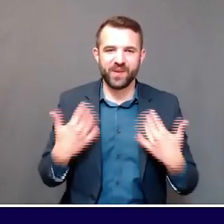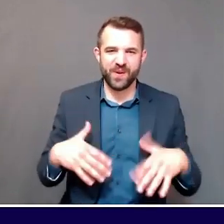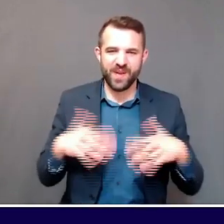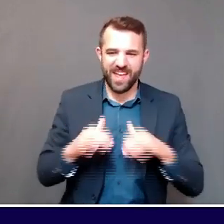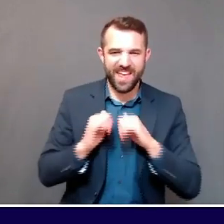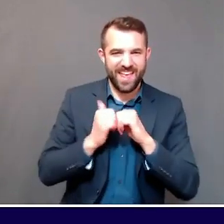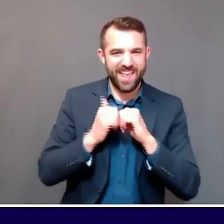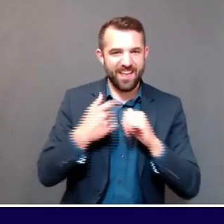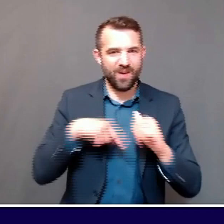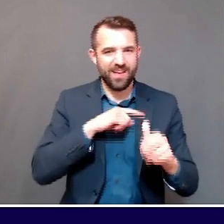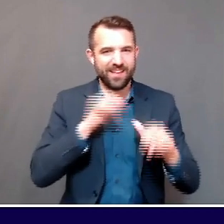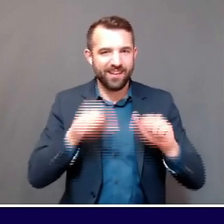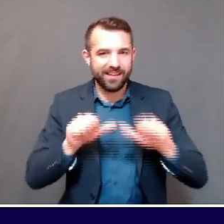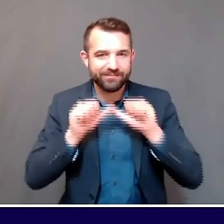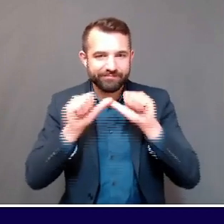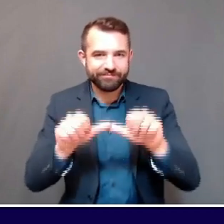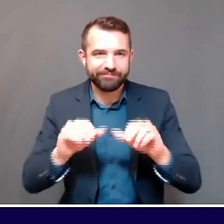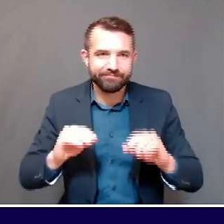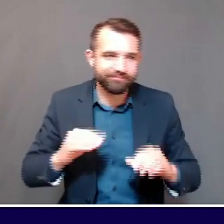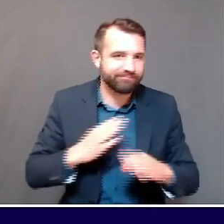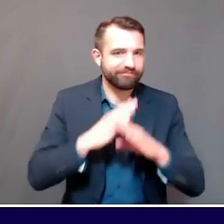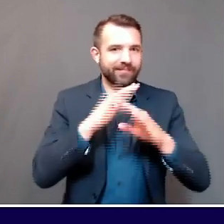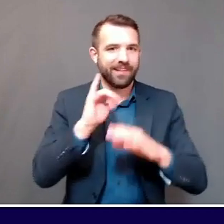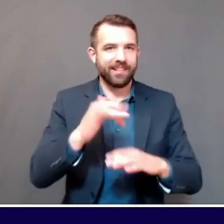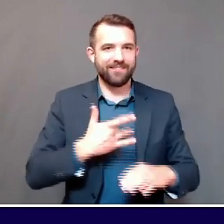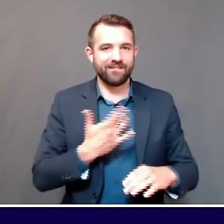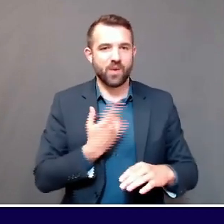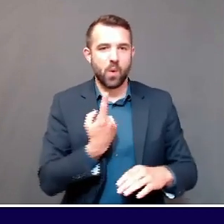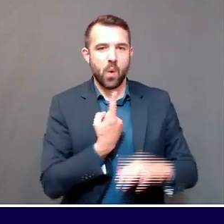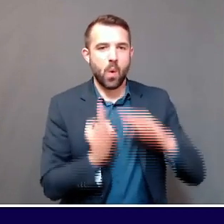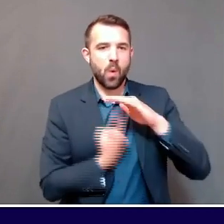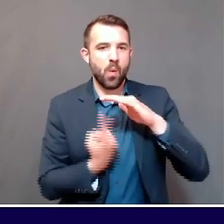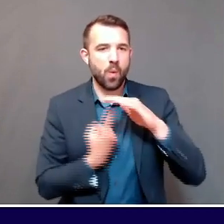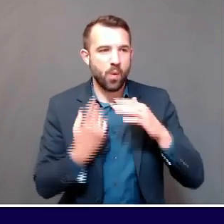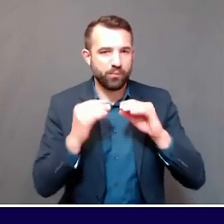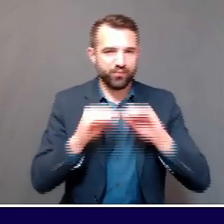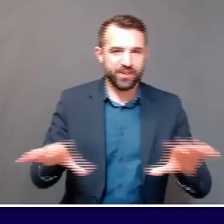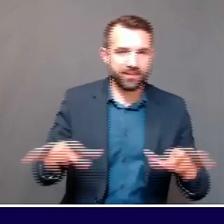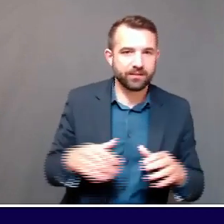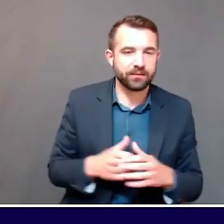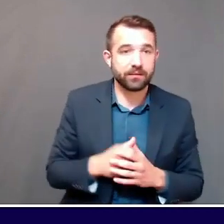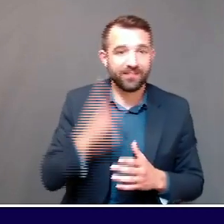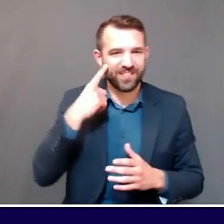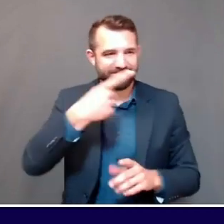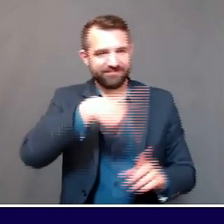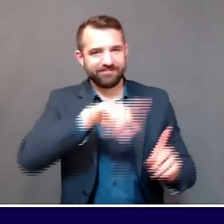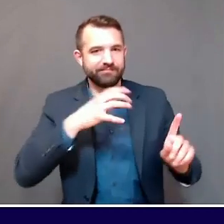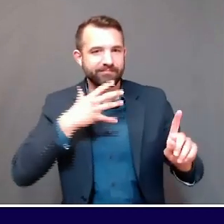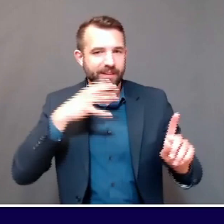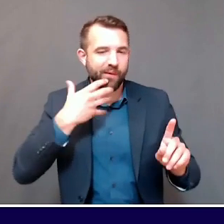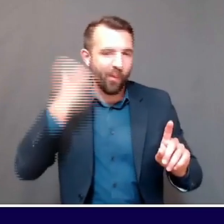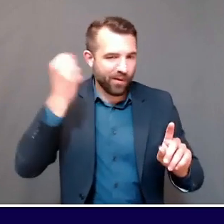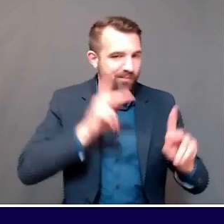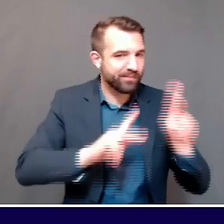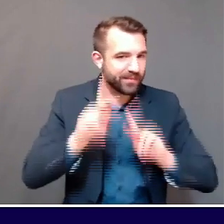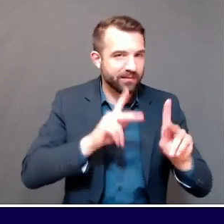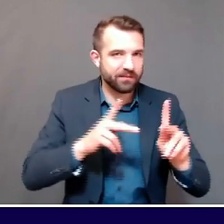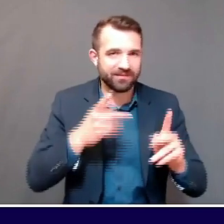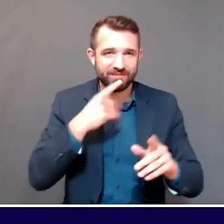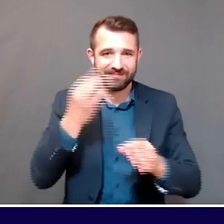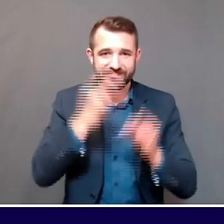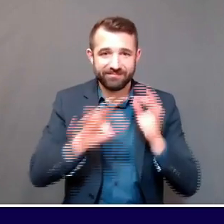to stem that epidemic of loneliness among the elderly is to do something as simple as calling